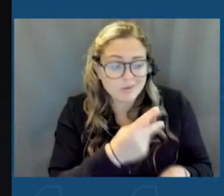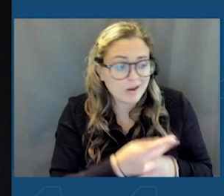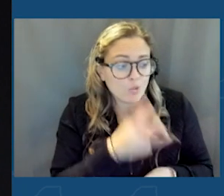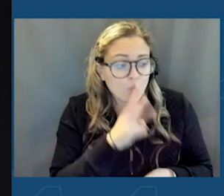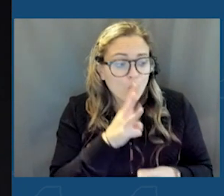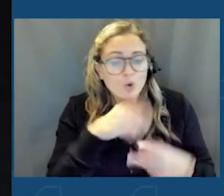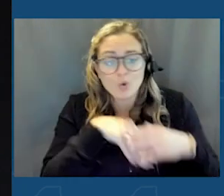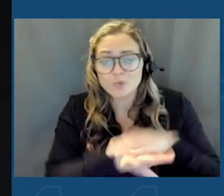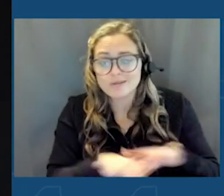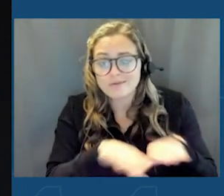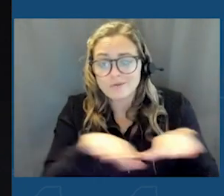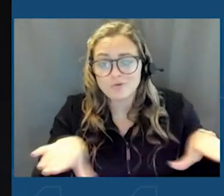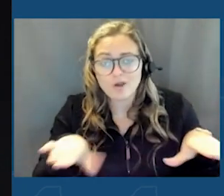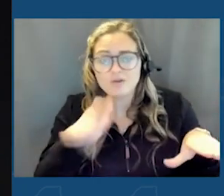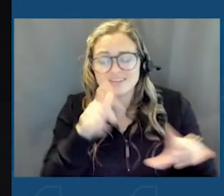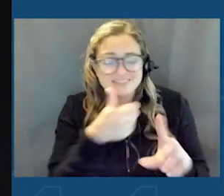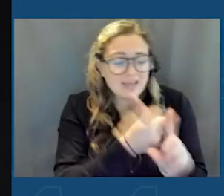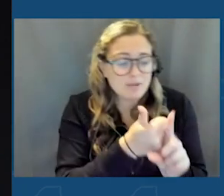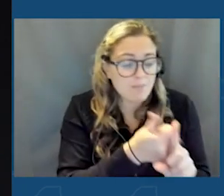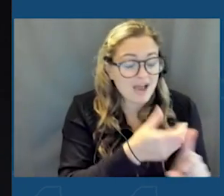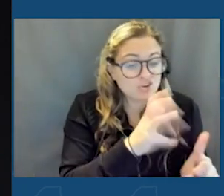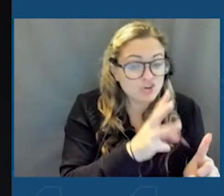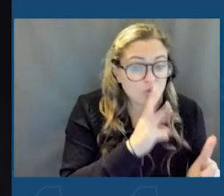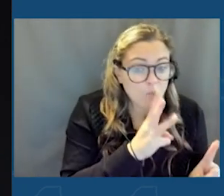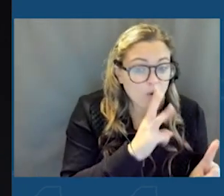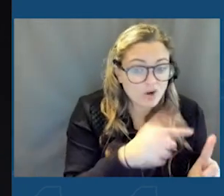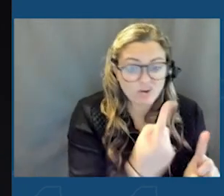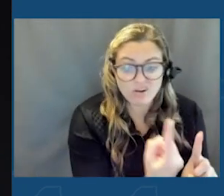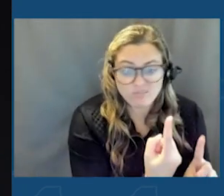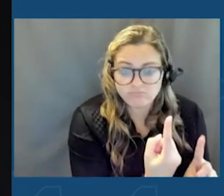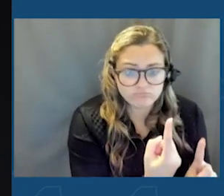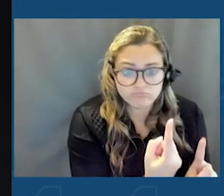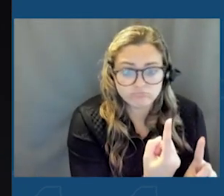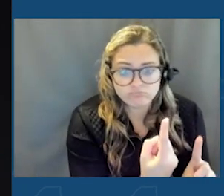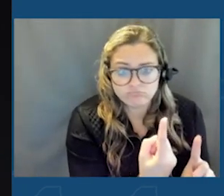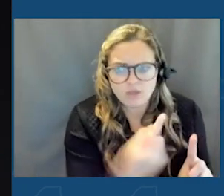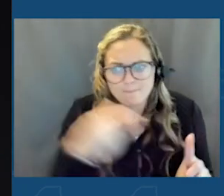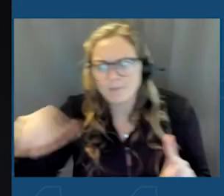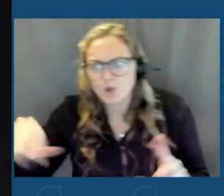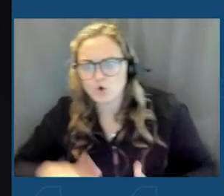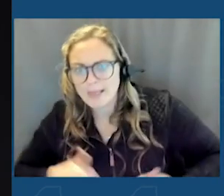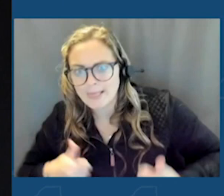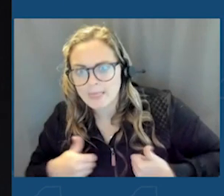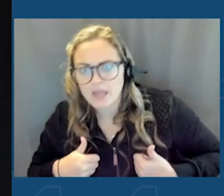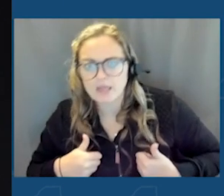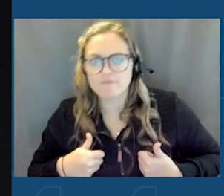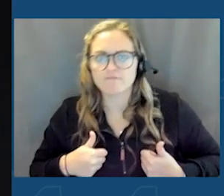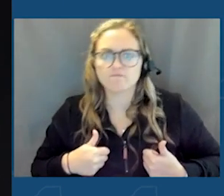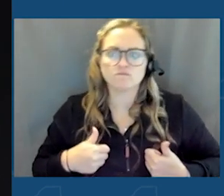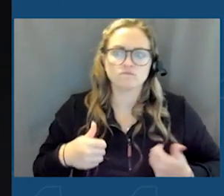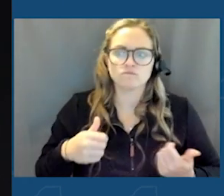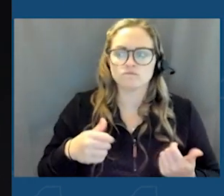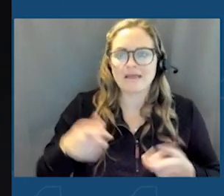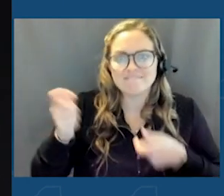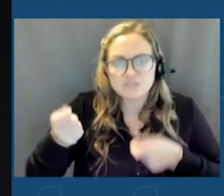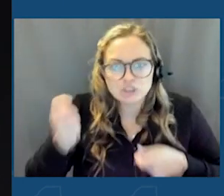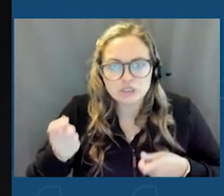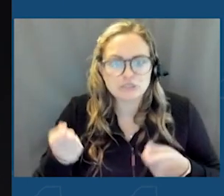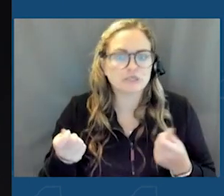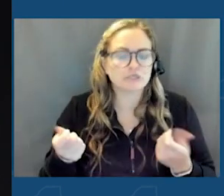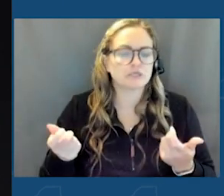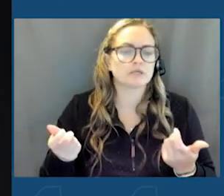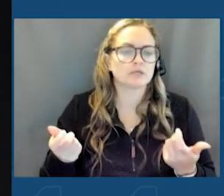and it doesn't just impact drinking water, it also affects marine life, the shellfishing and all these other, the whole wonderful,